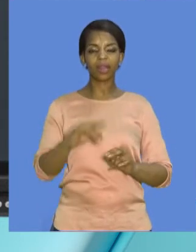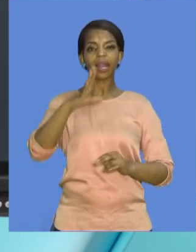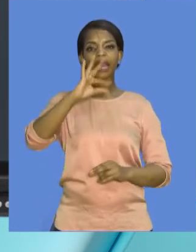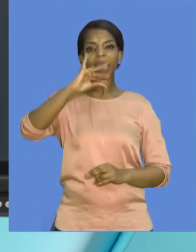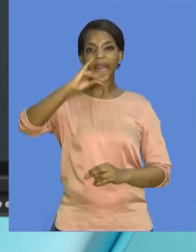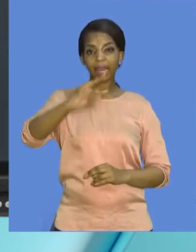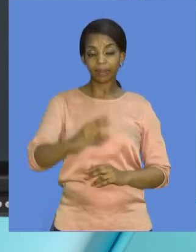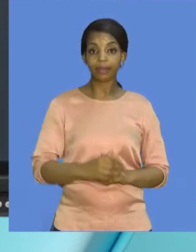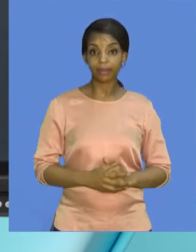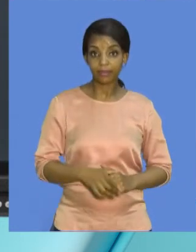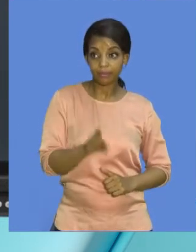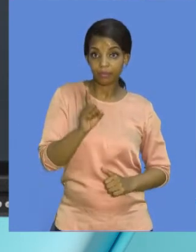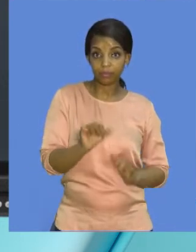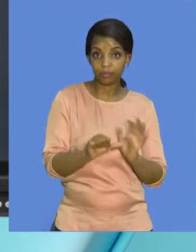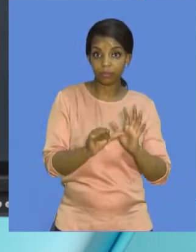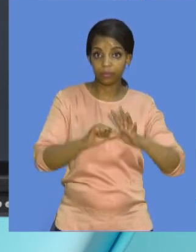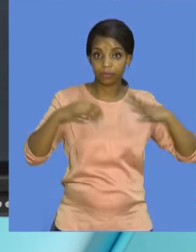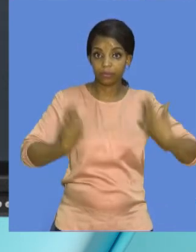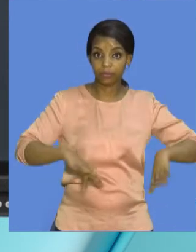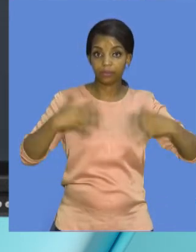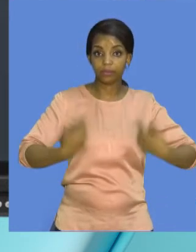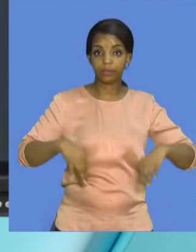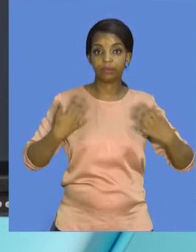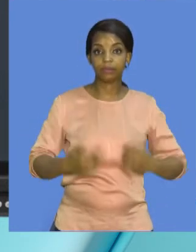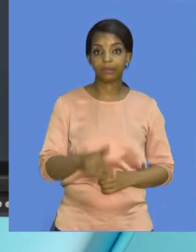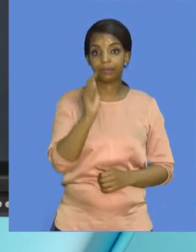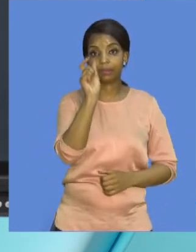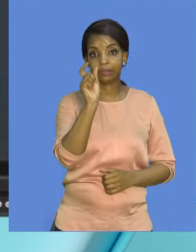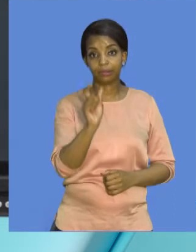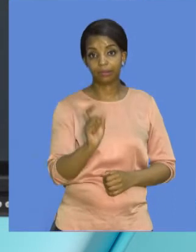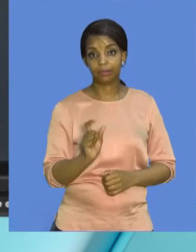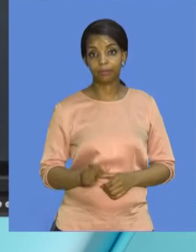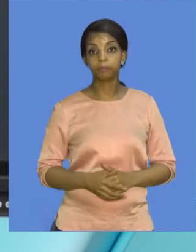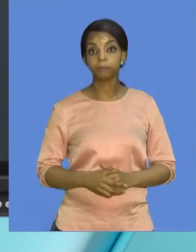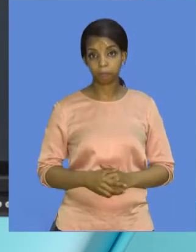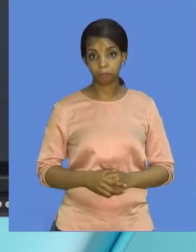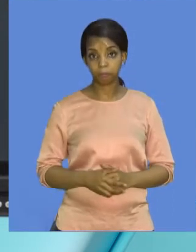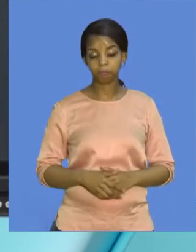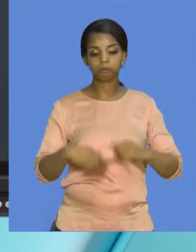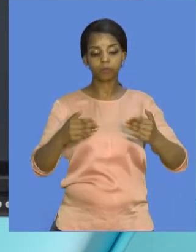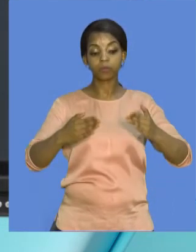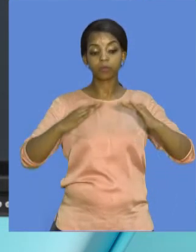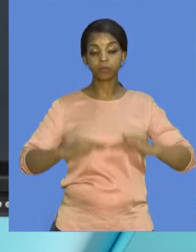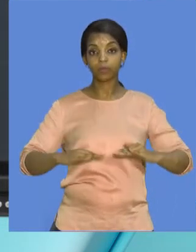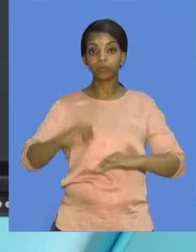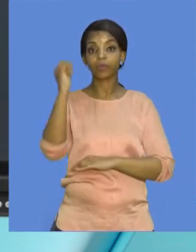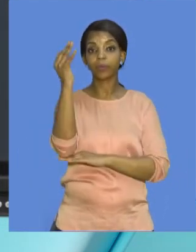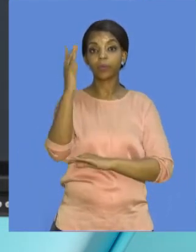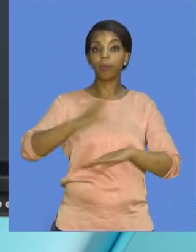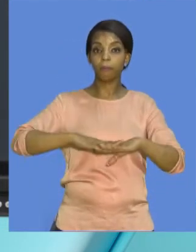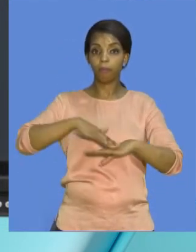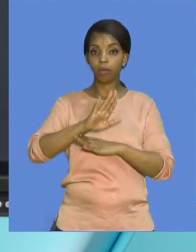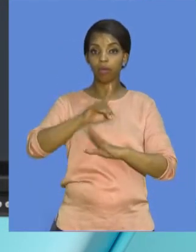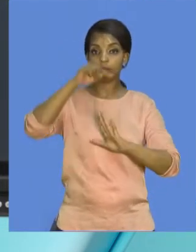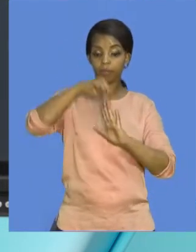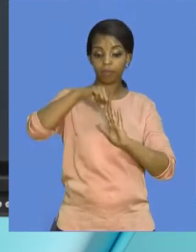everyday lives. So those are some of the legal terms that are very important in as far as the terminology is concerned. Now, in the next